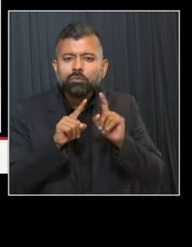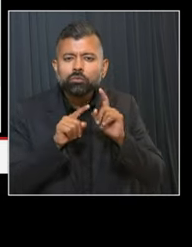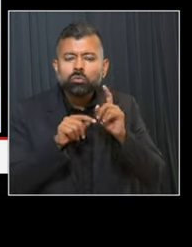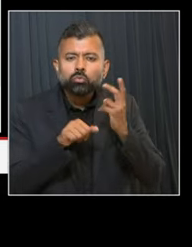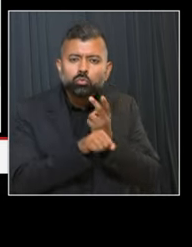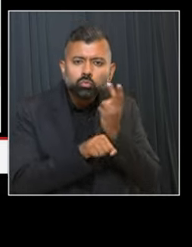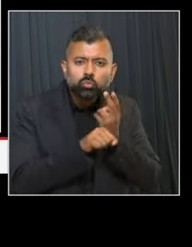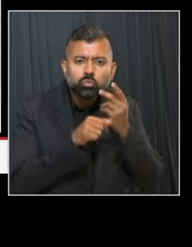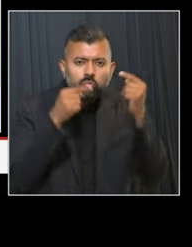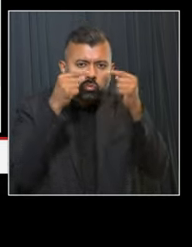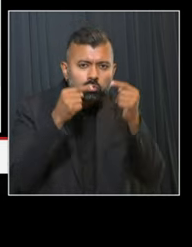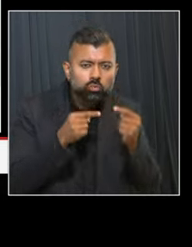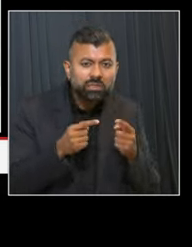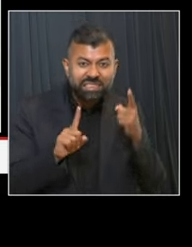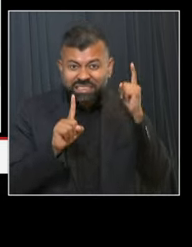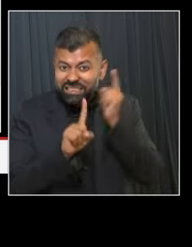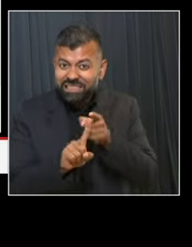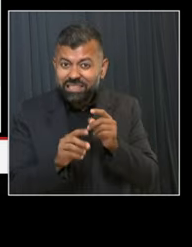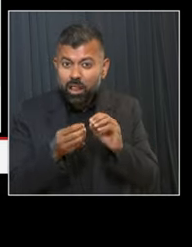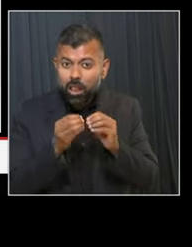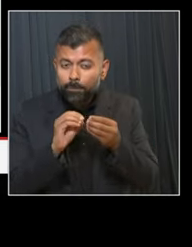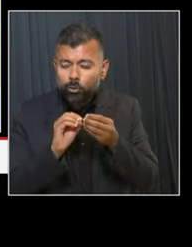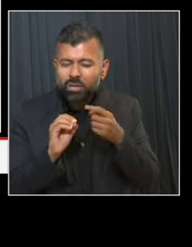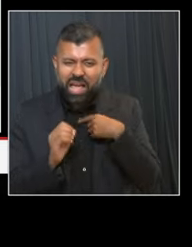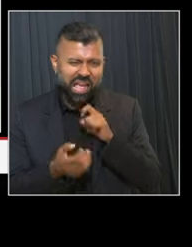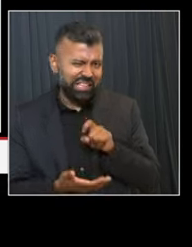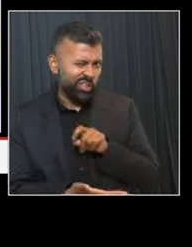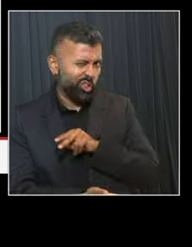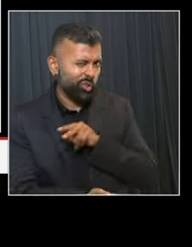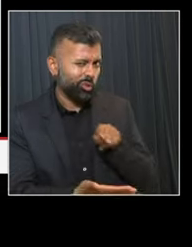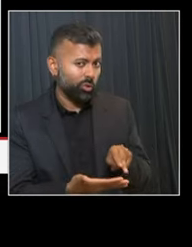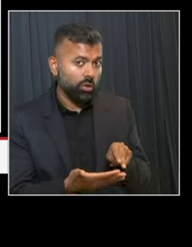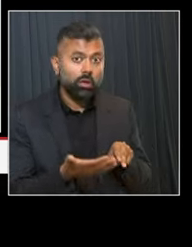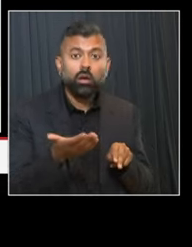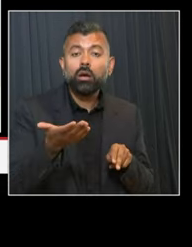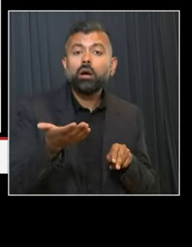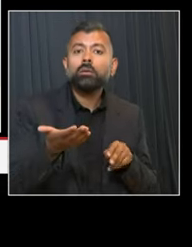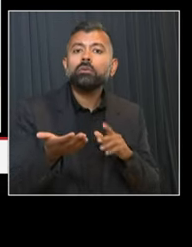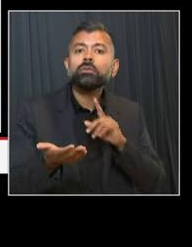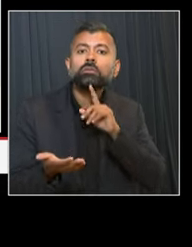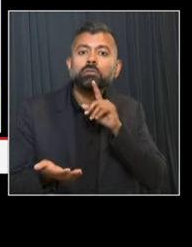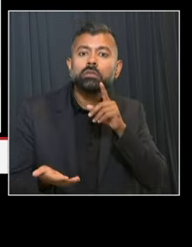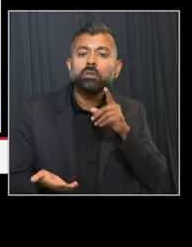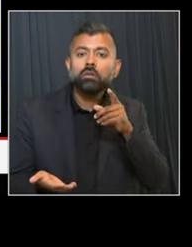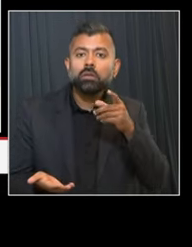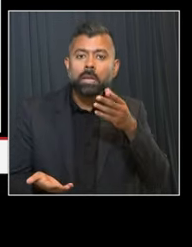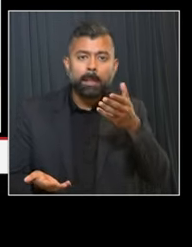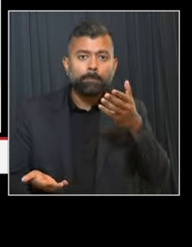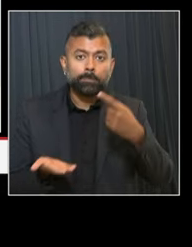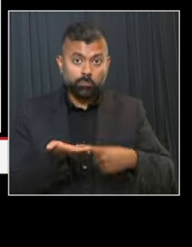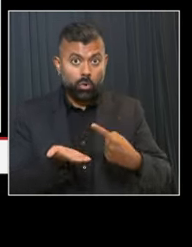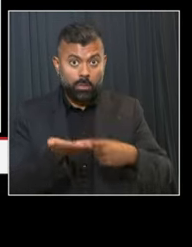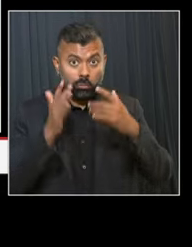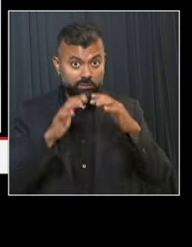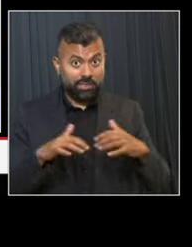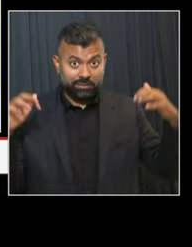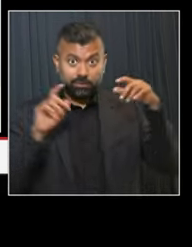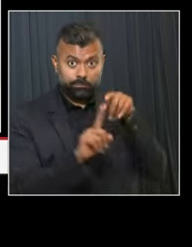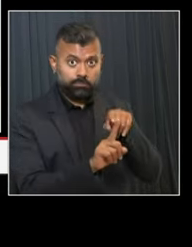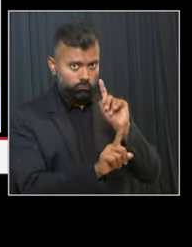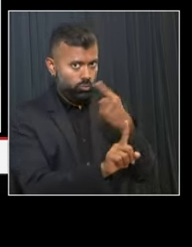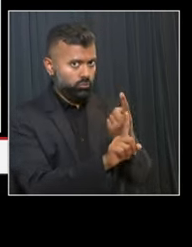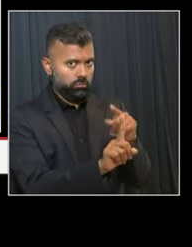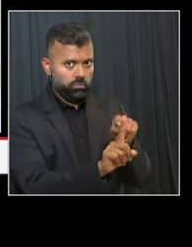recall correctly, over the next 30 years, we're talking from the stadium only, not from the mixed-use development around